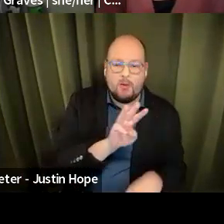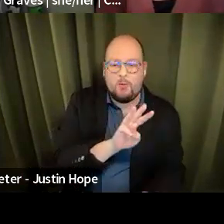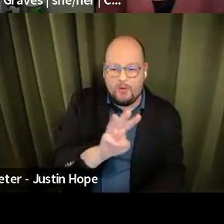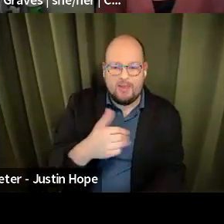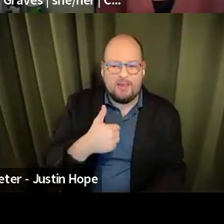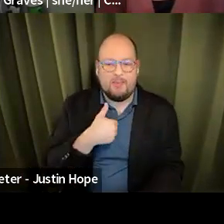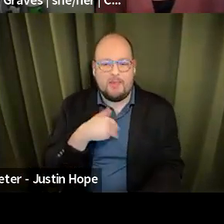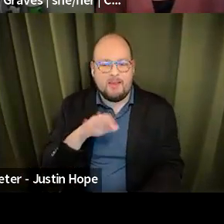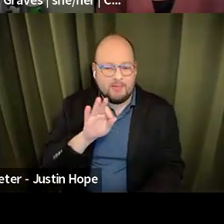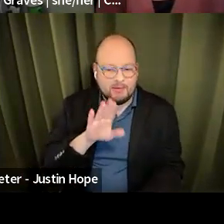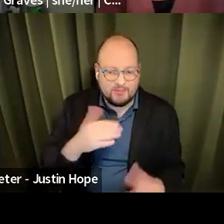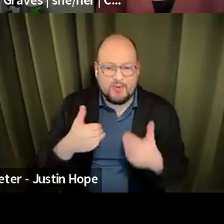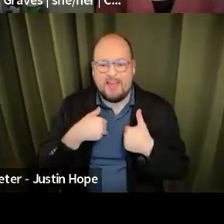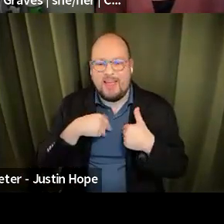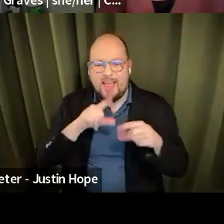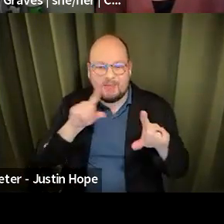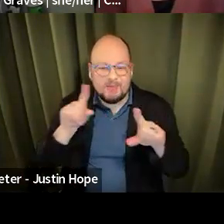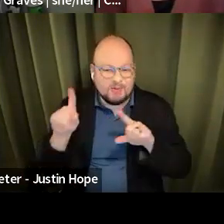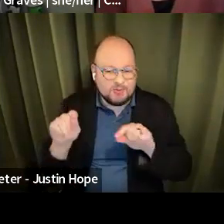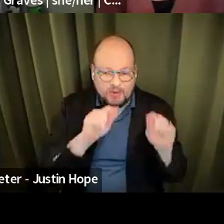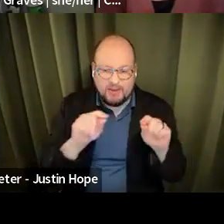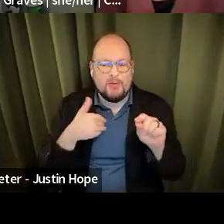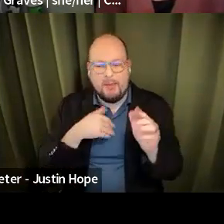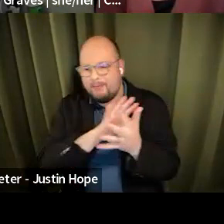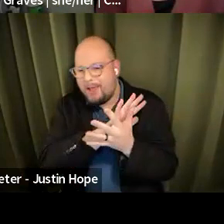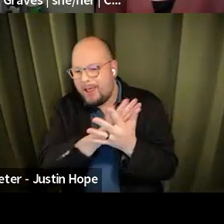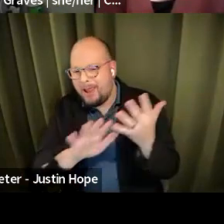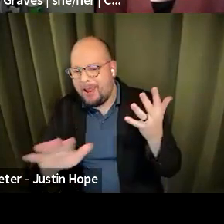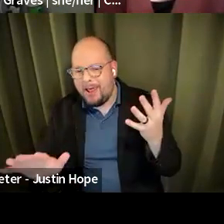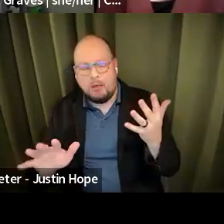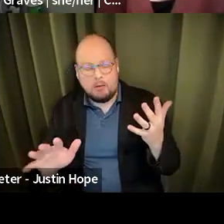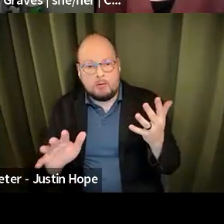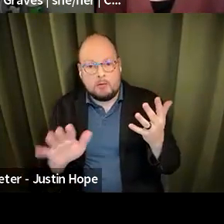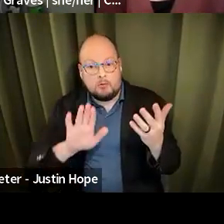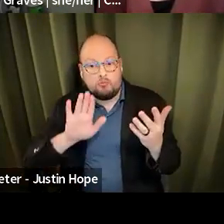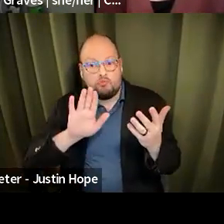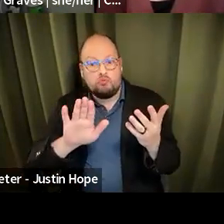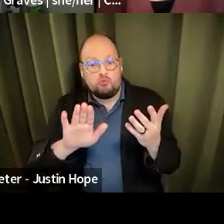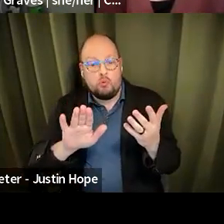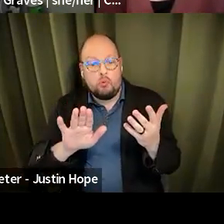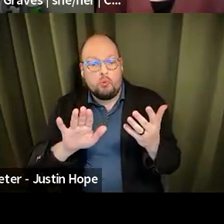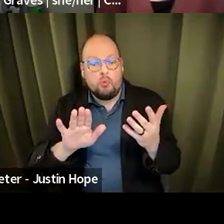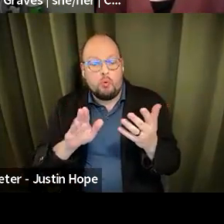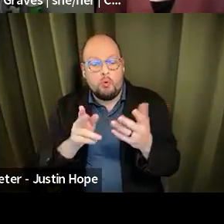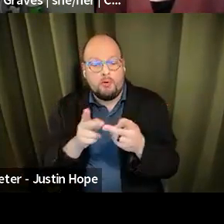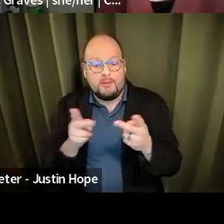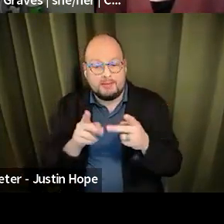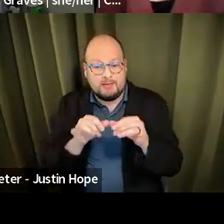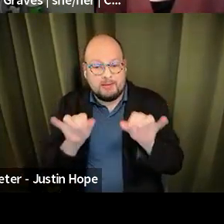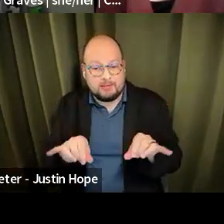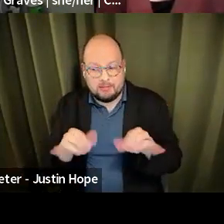forth. And do any of your facilities actually have language specific